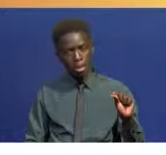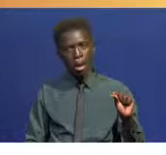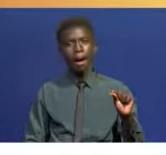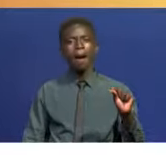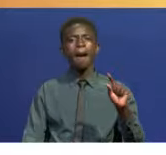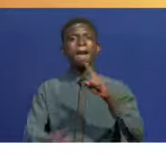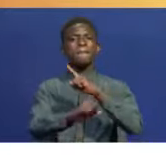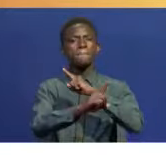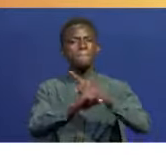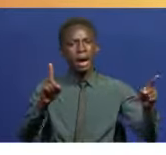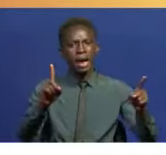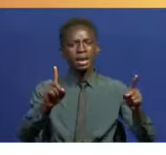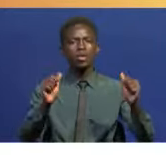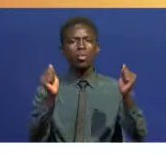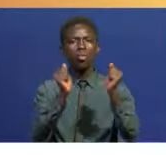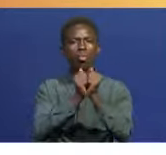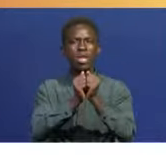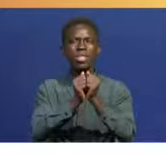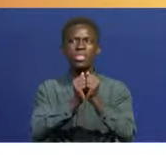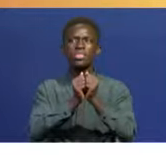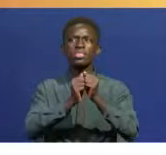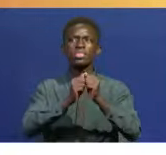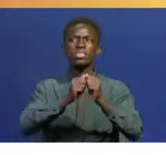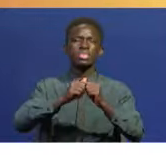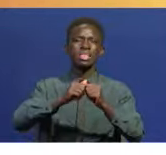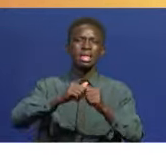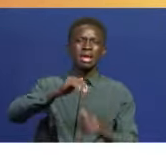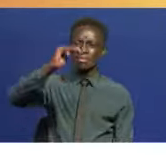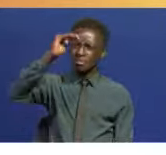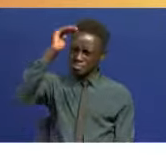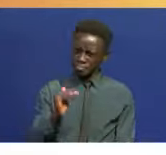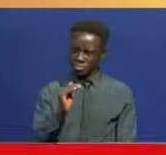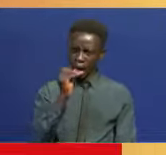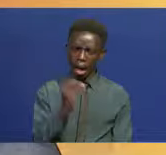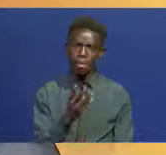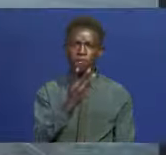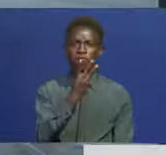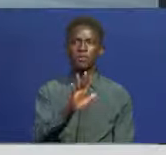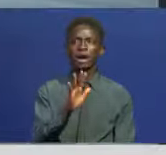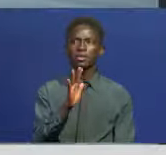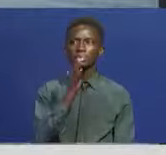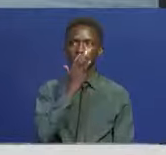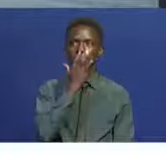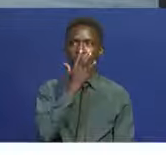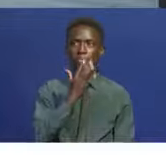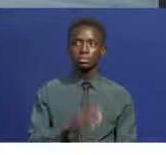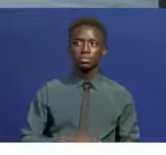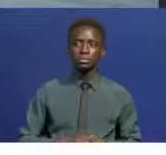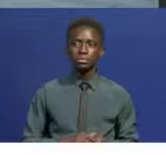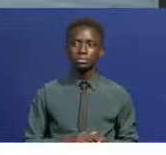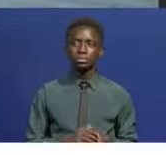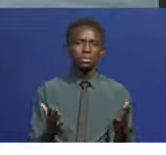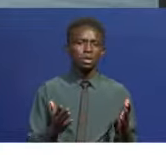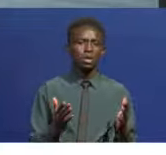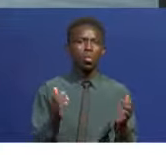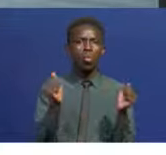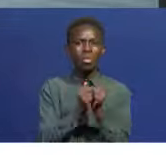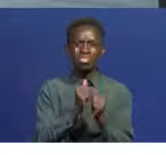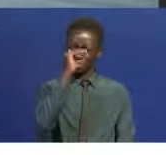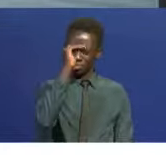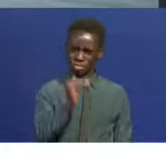with a minimum of 45. Because if we are spending around 7,000, yes, with a minimum